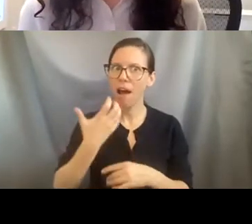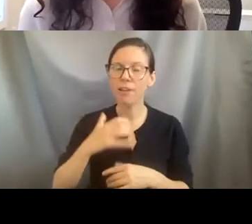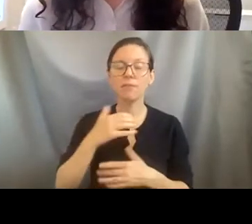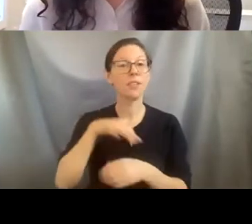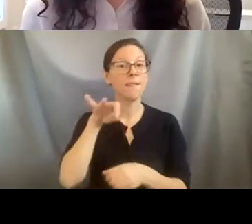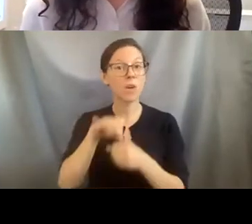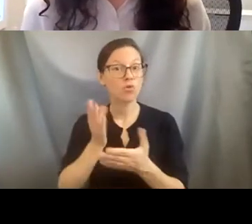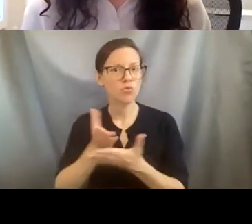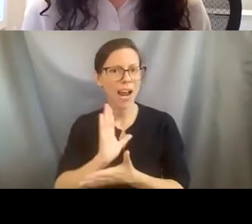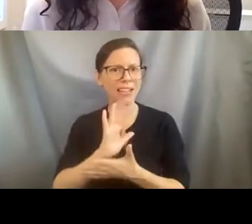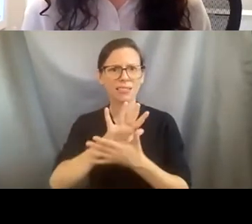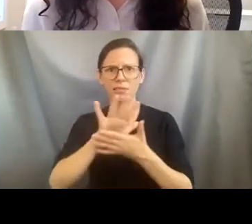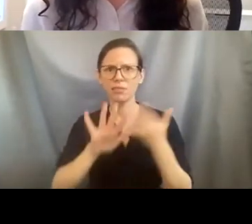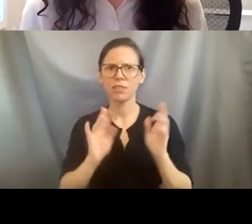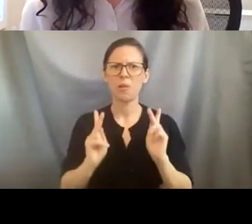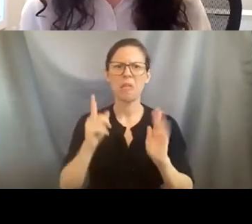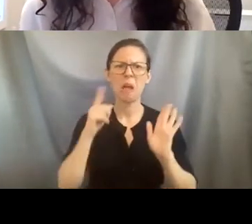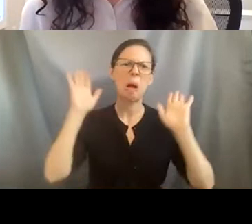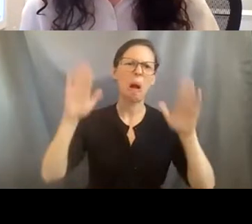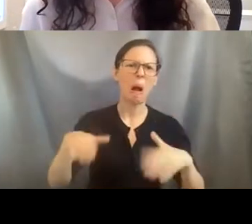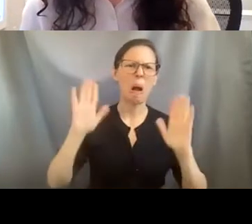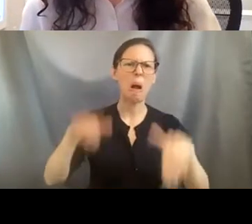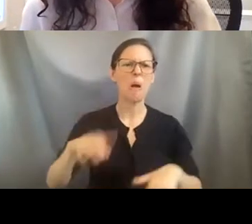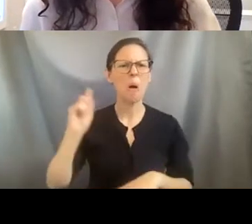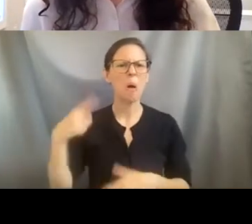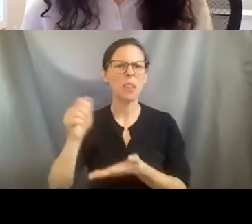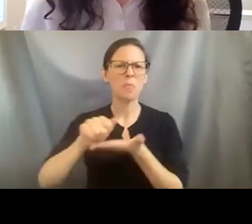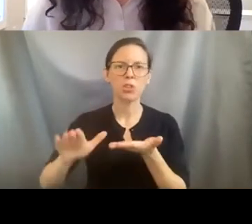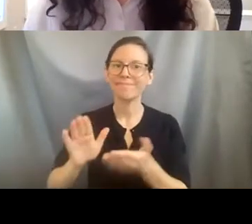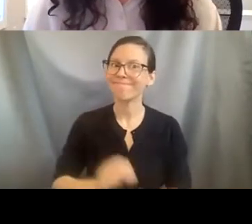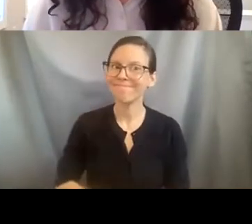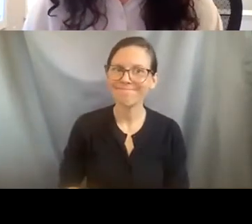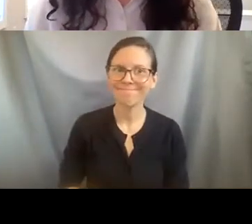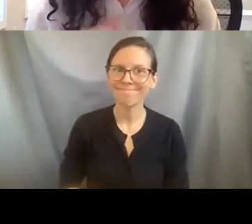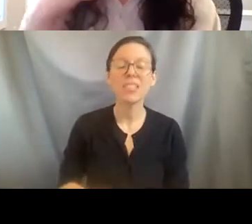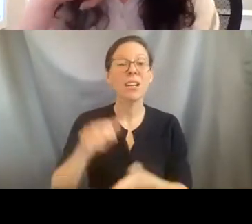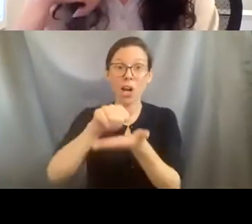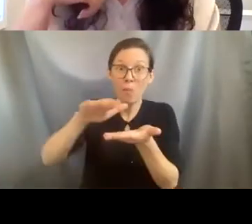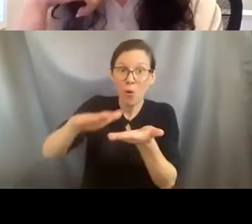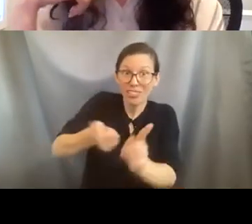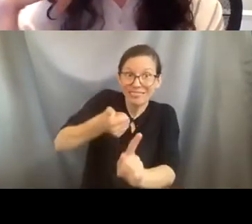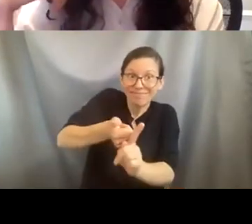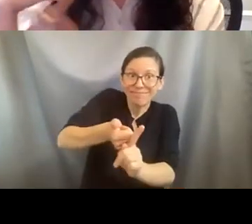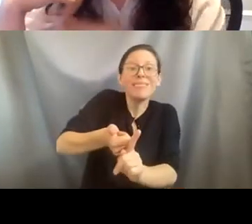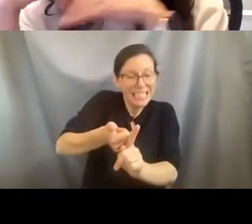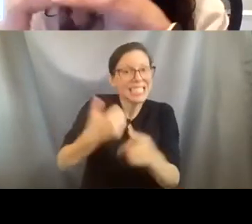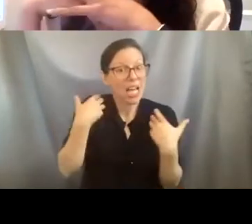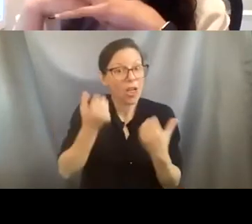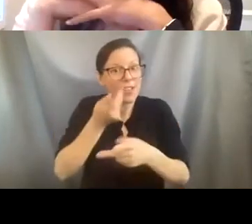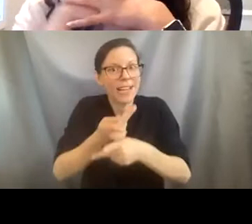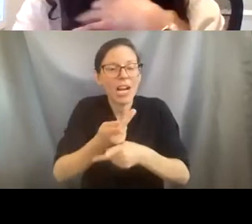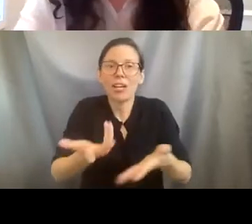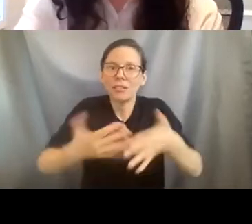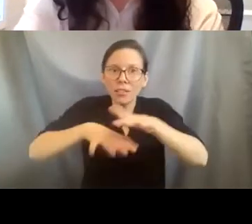rights. And so people are thinking, oh, this only is affecting abortions, but abortion is healthcare. It intersects with all